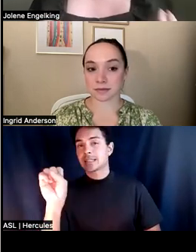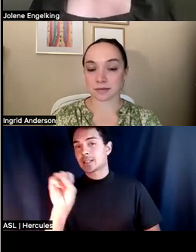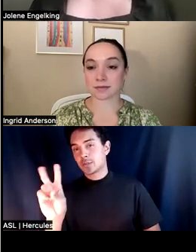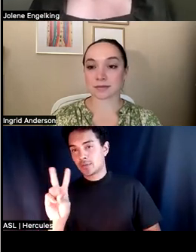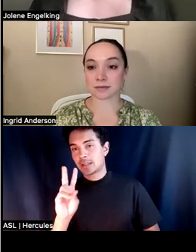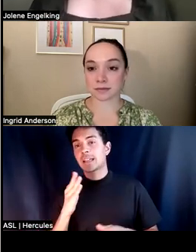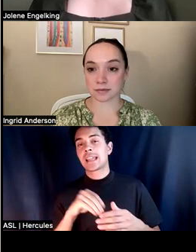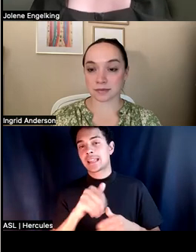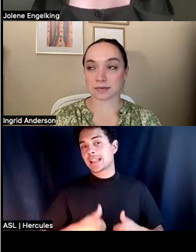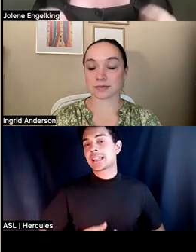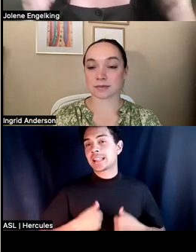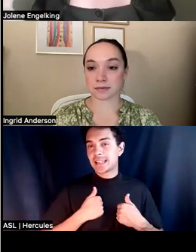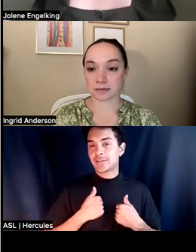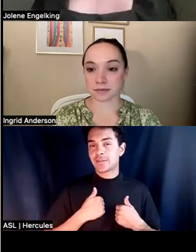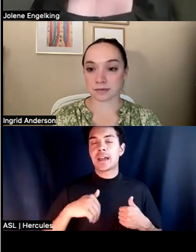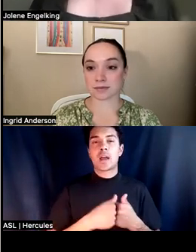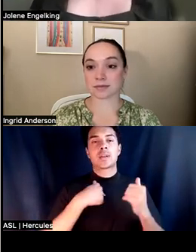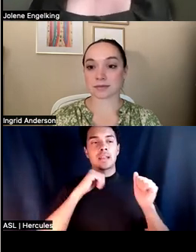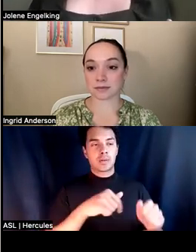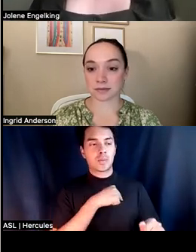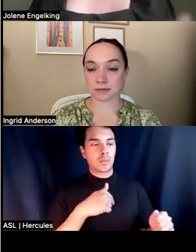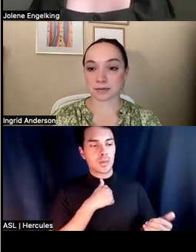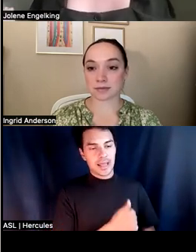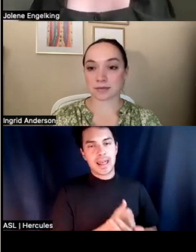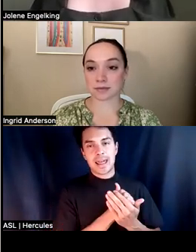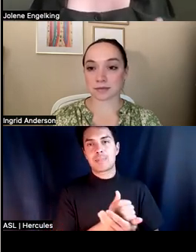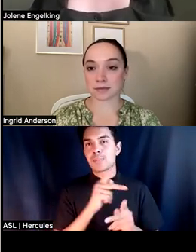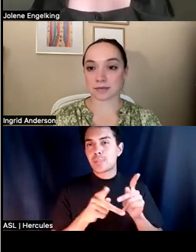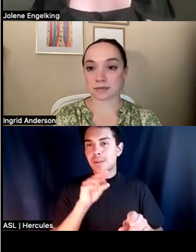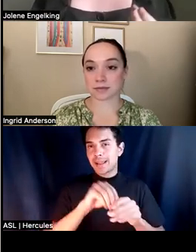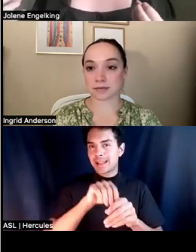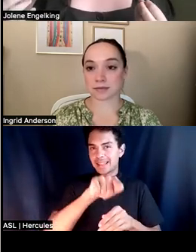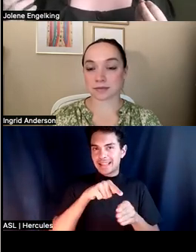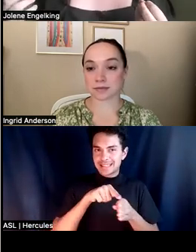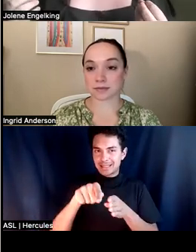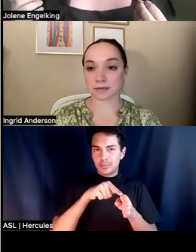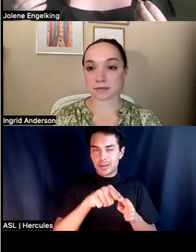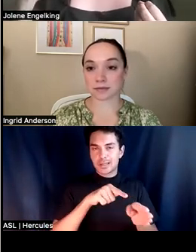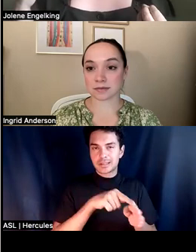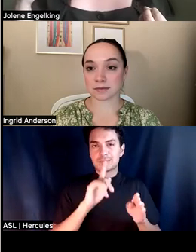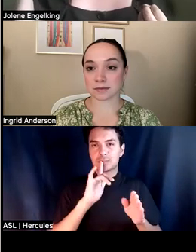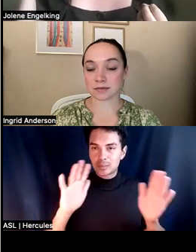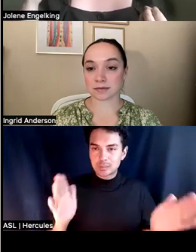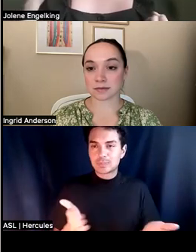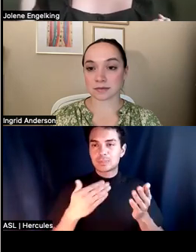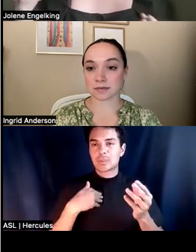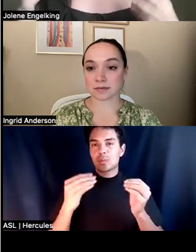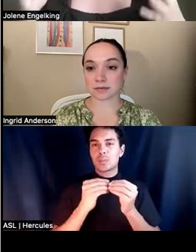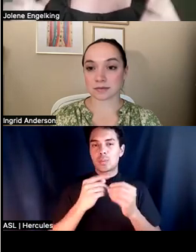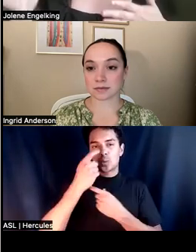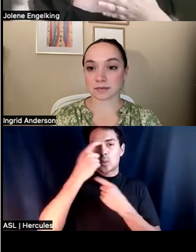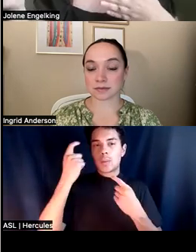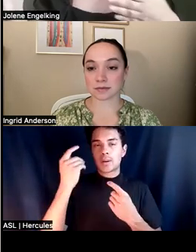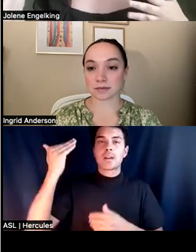throughout their lifespan. And how can we really be helping people in those disciplines really have a more trauma-informed